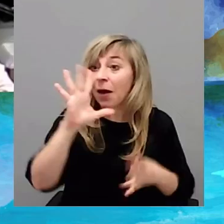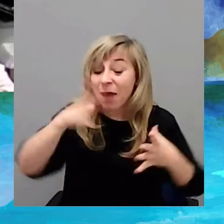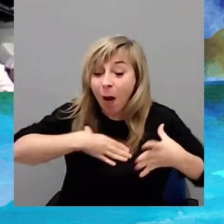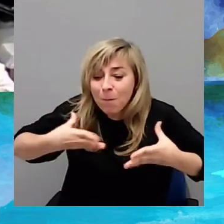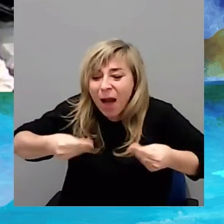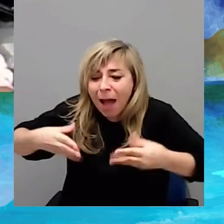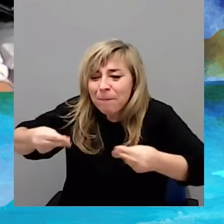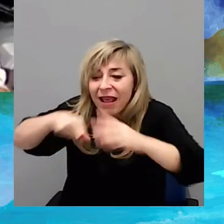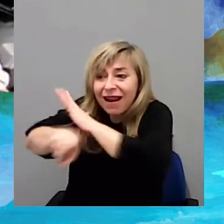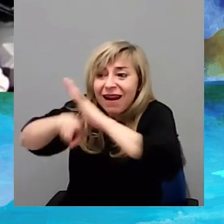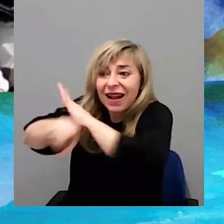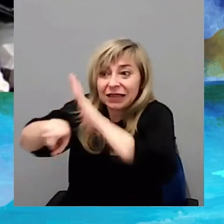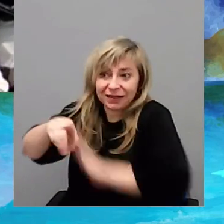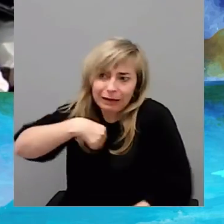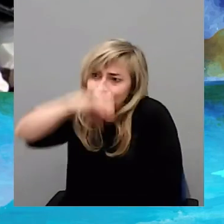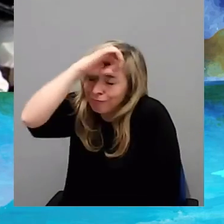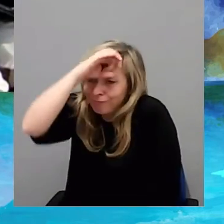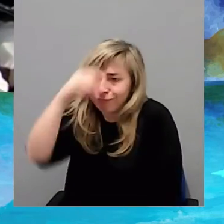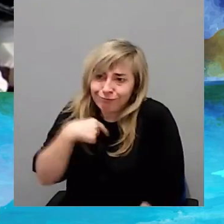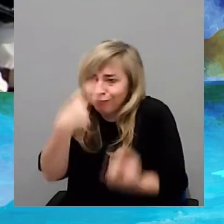maybe we don't know how to deal with bureaucracy.